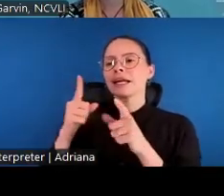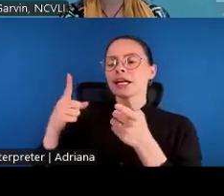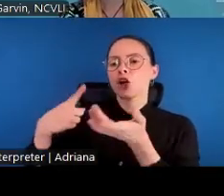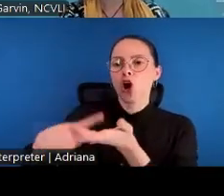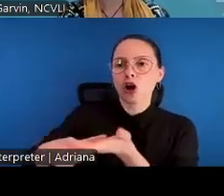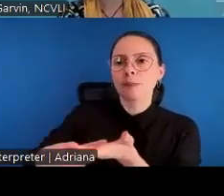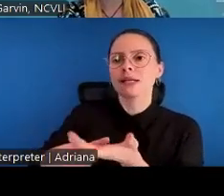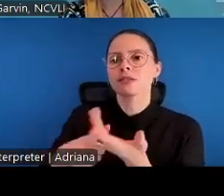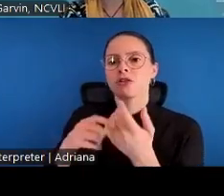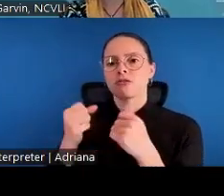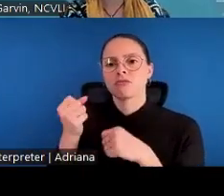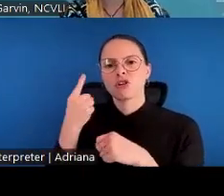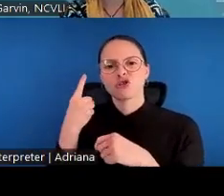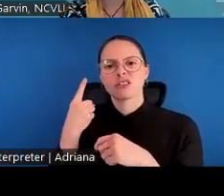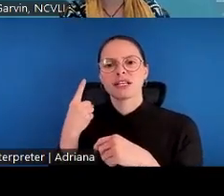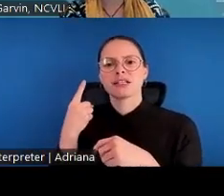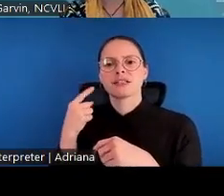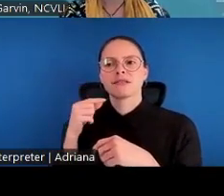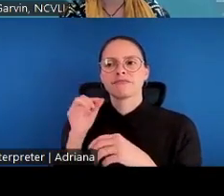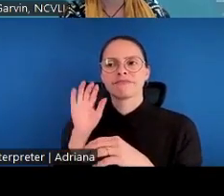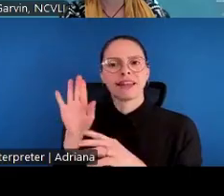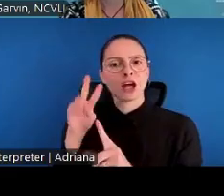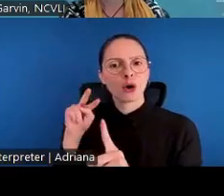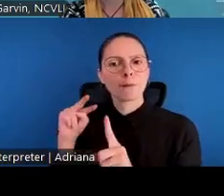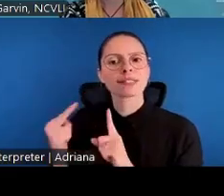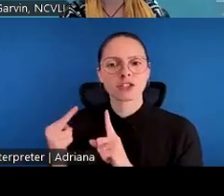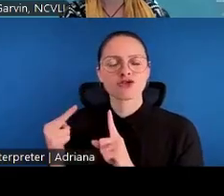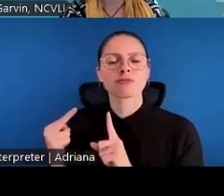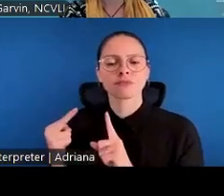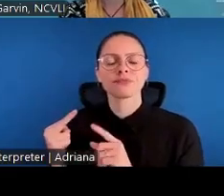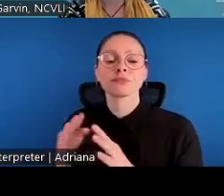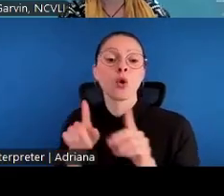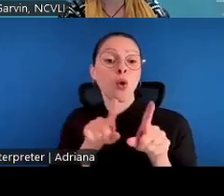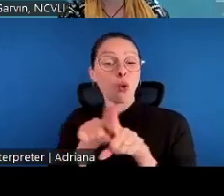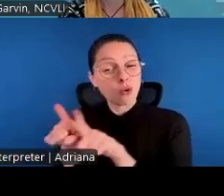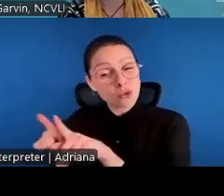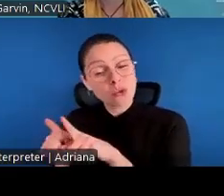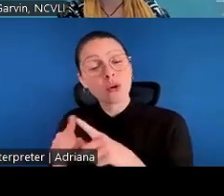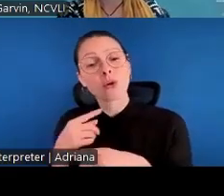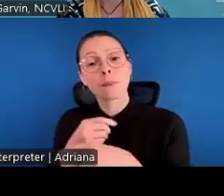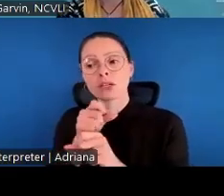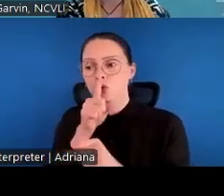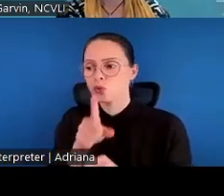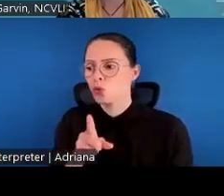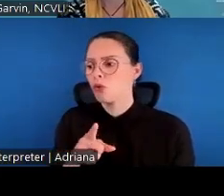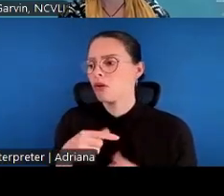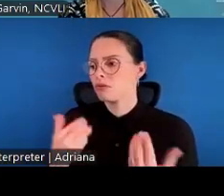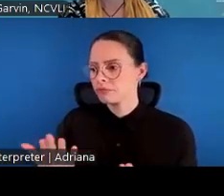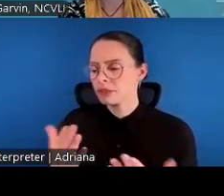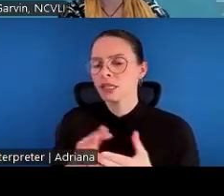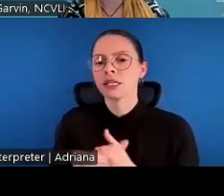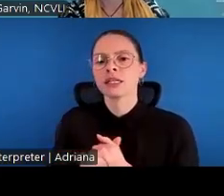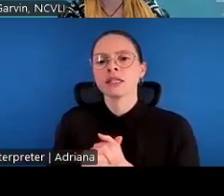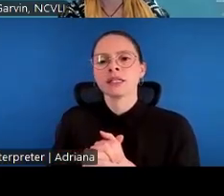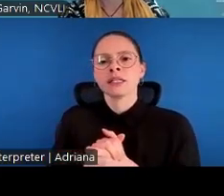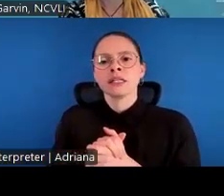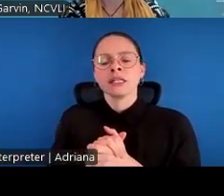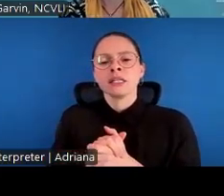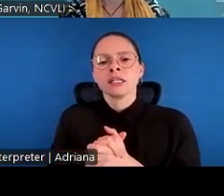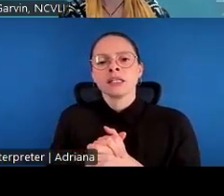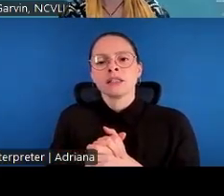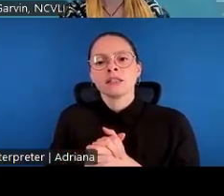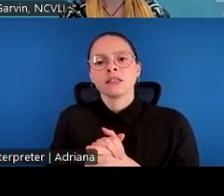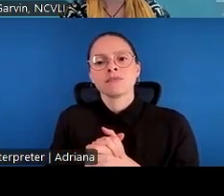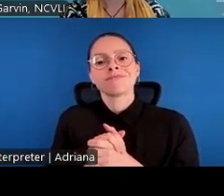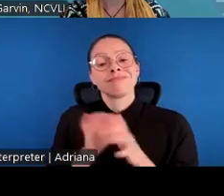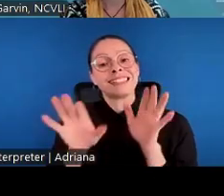relevance, as to necessity, right? Also taking steps to ensure that to the extent this discovery is potentially going